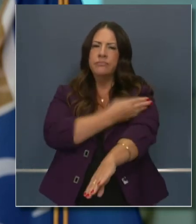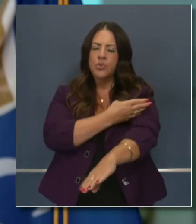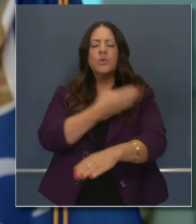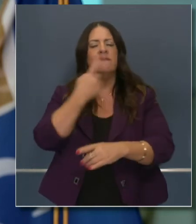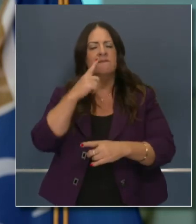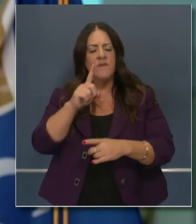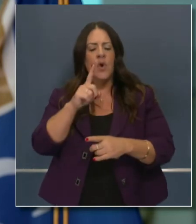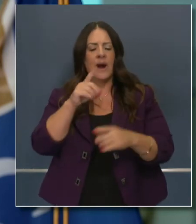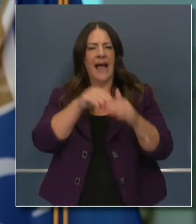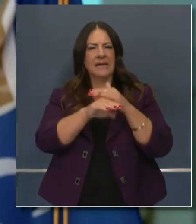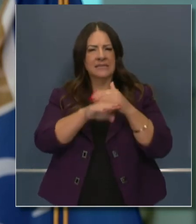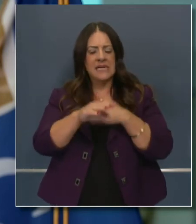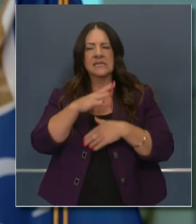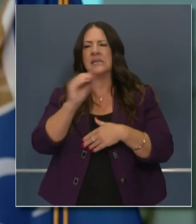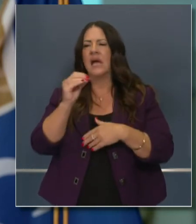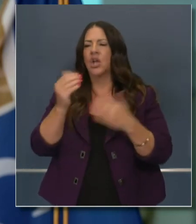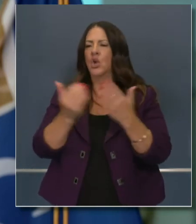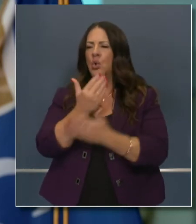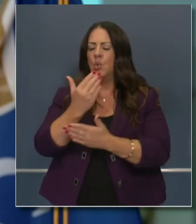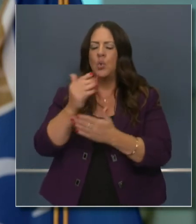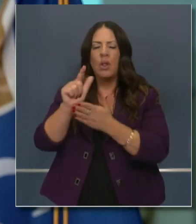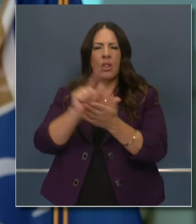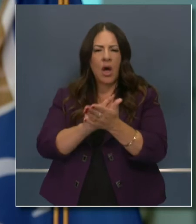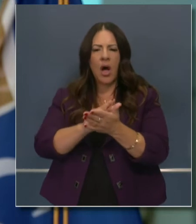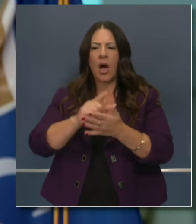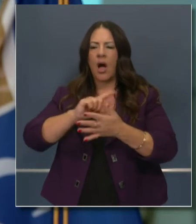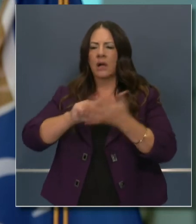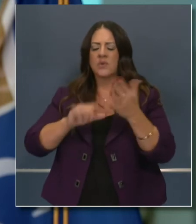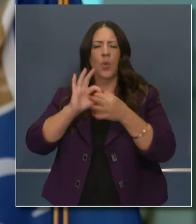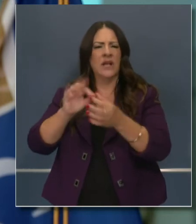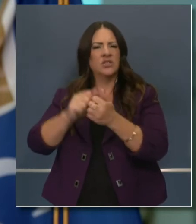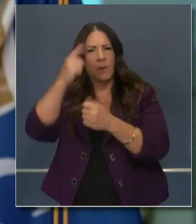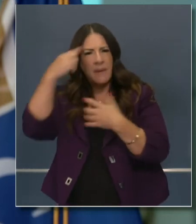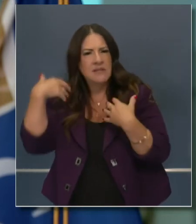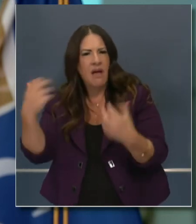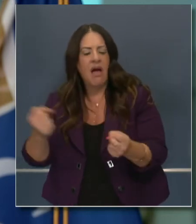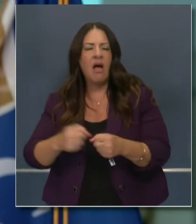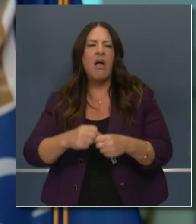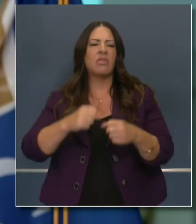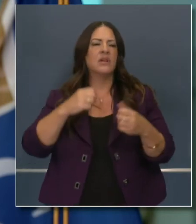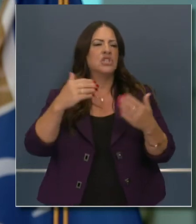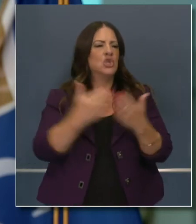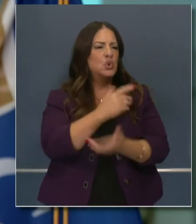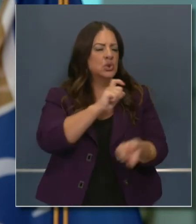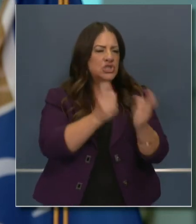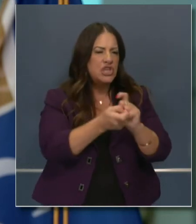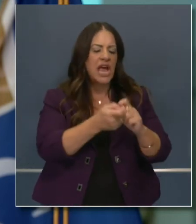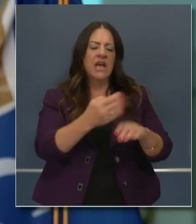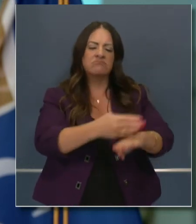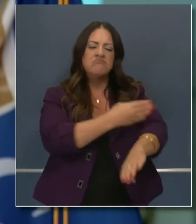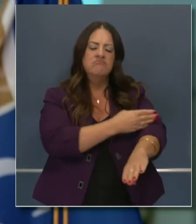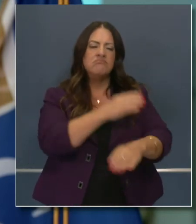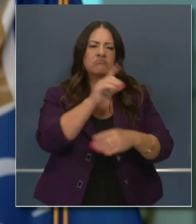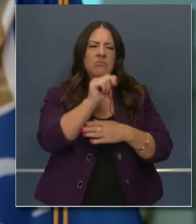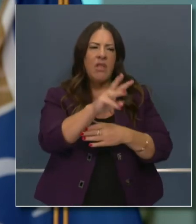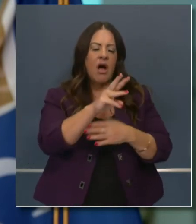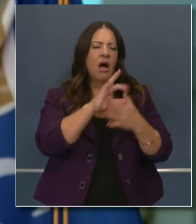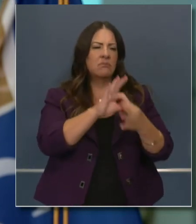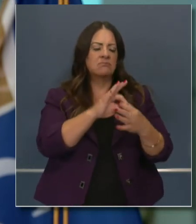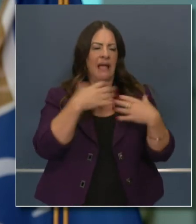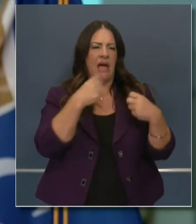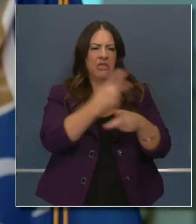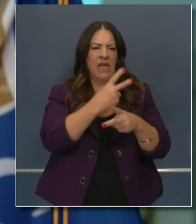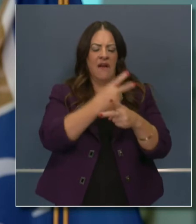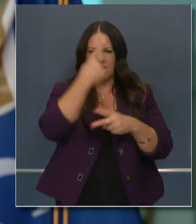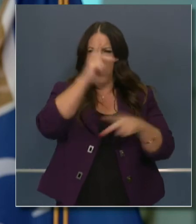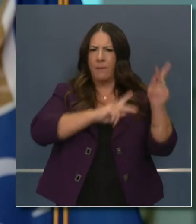year, but also brain health. New parity bill, package of mental health, substance abuse reforms that I signed just last week as an example of